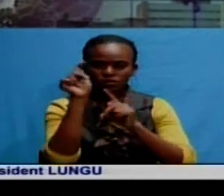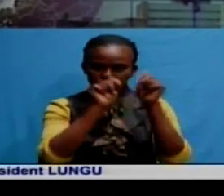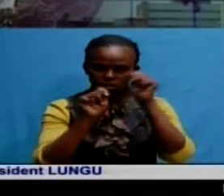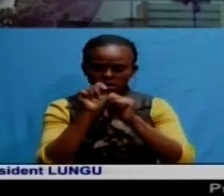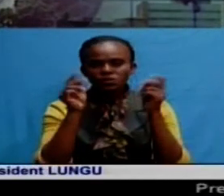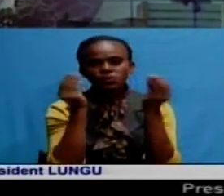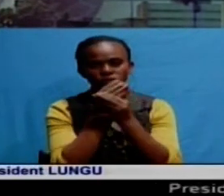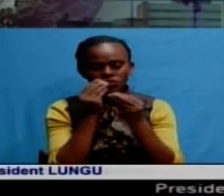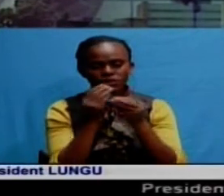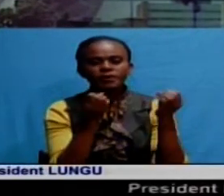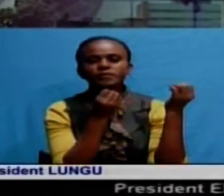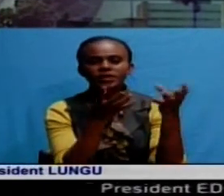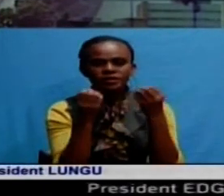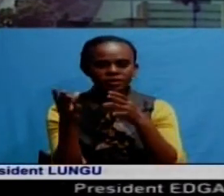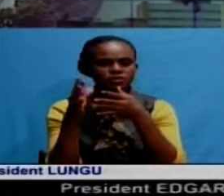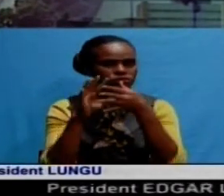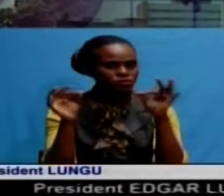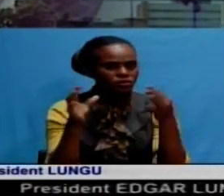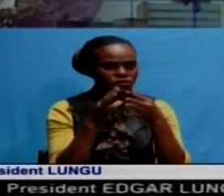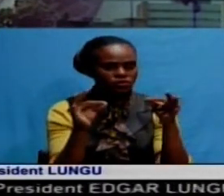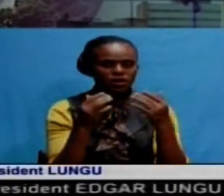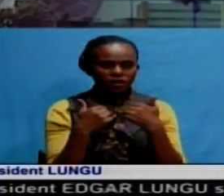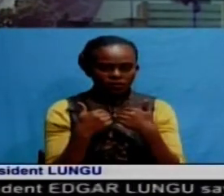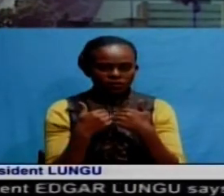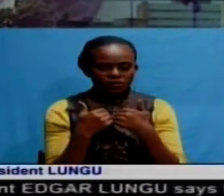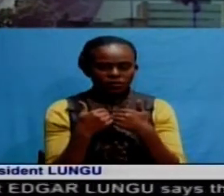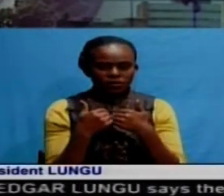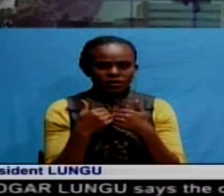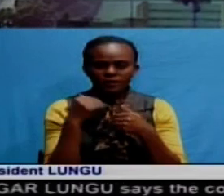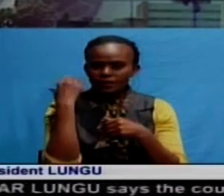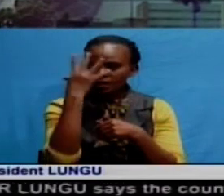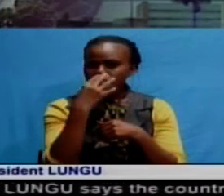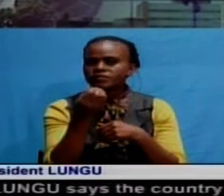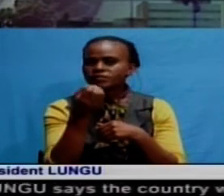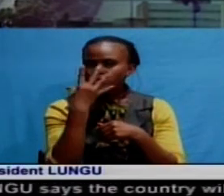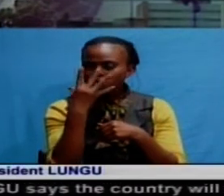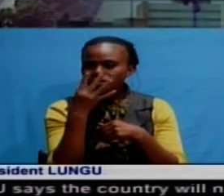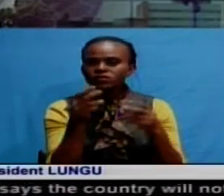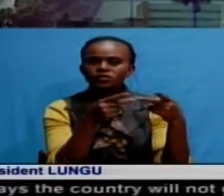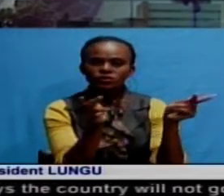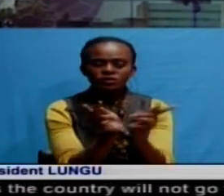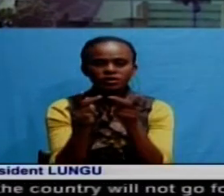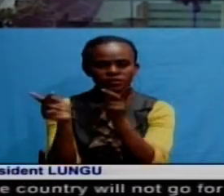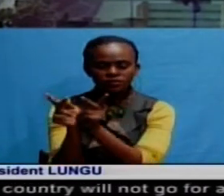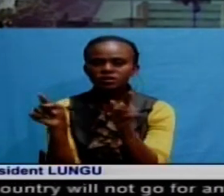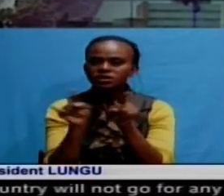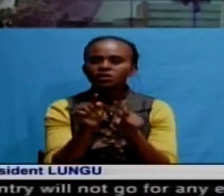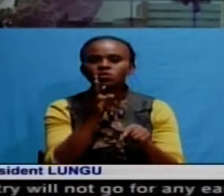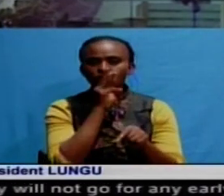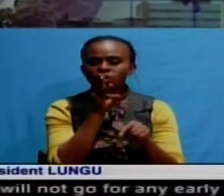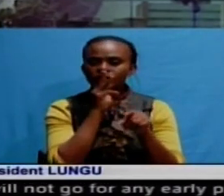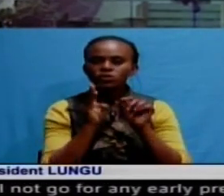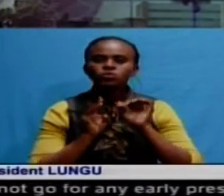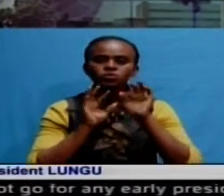that there are many folk stories set in the beautiful game reserves and waterfalls which are